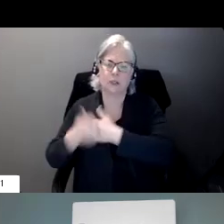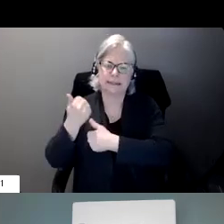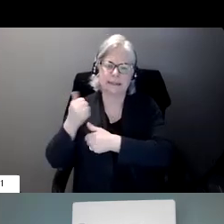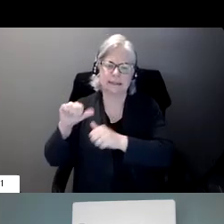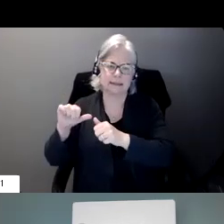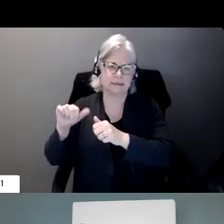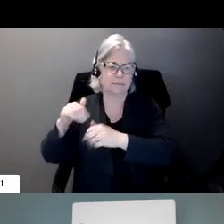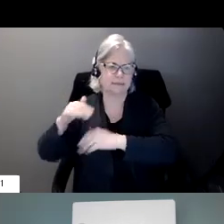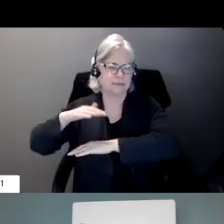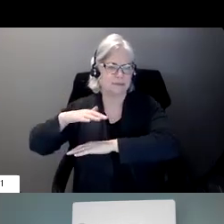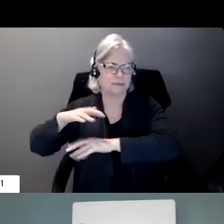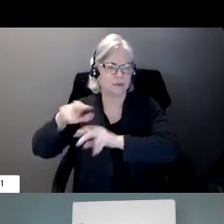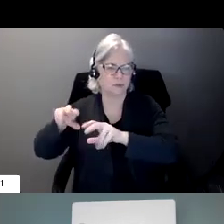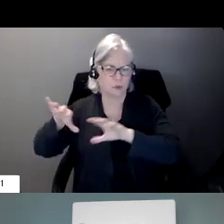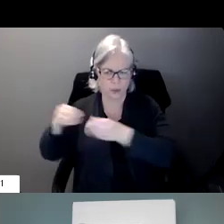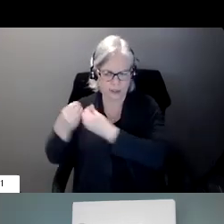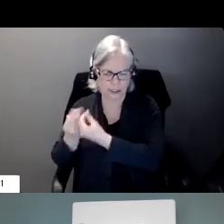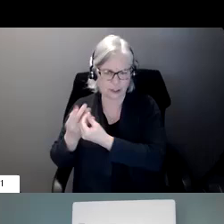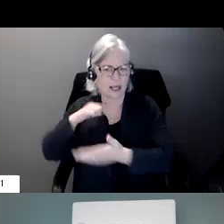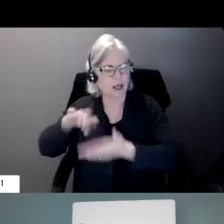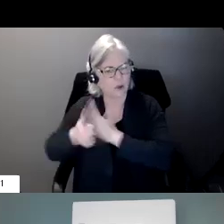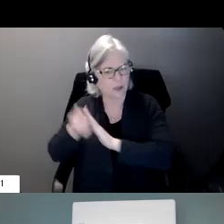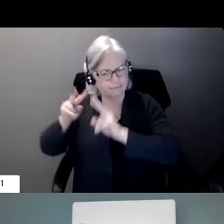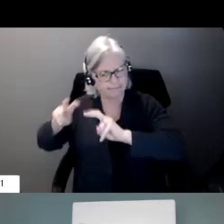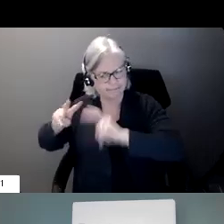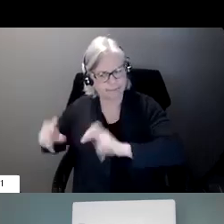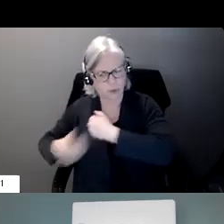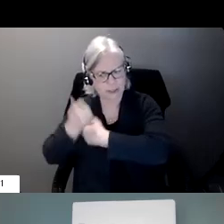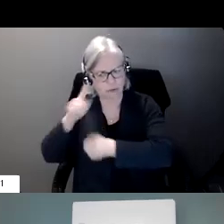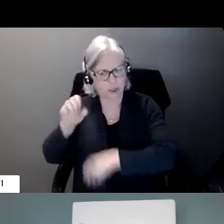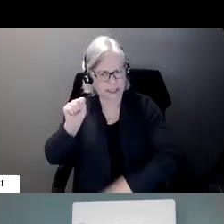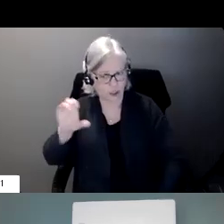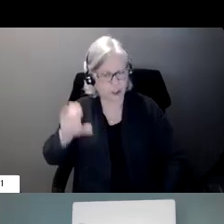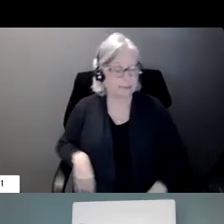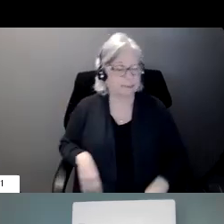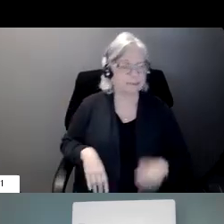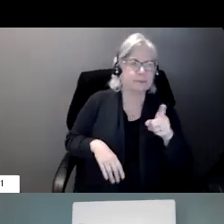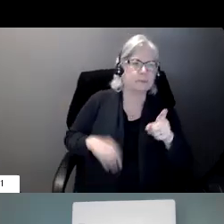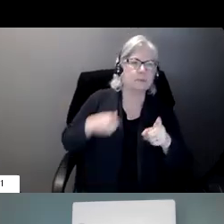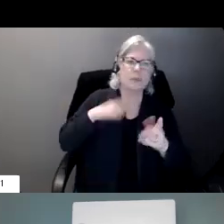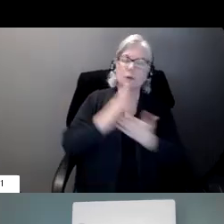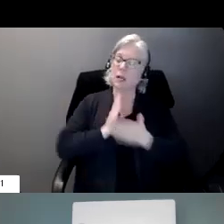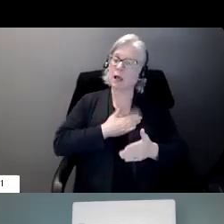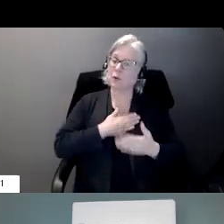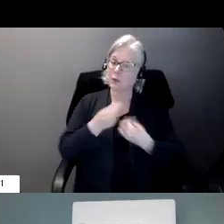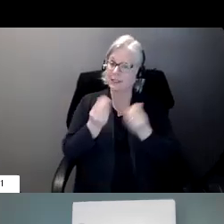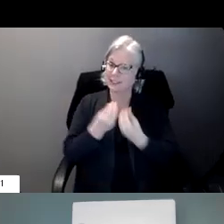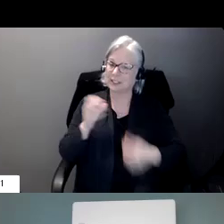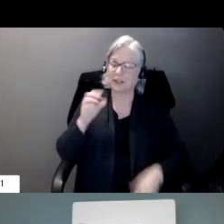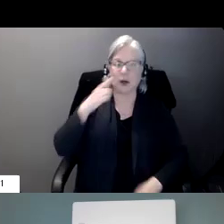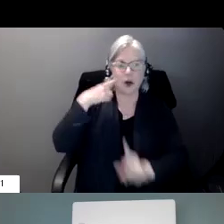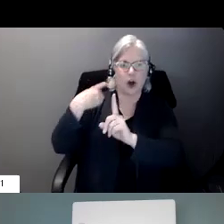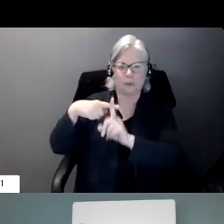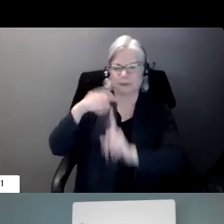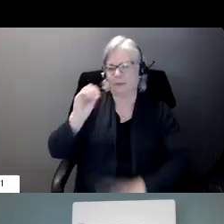seniors. I thought I would start today with just a little bit about Optimism Place. We have existed here